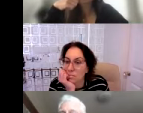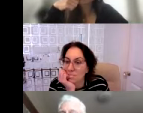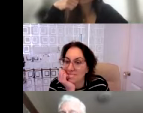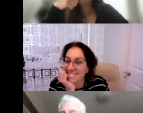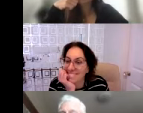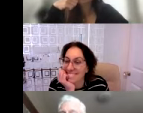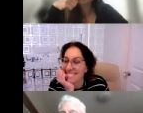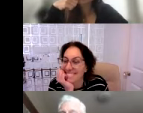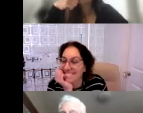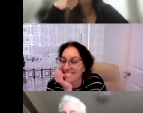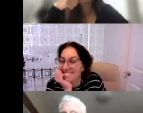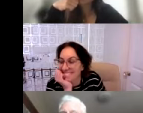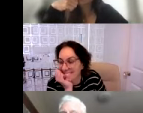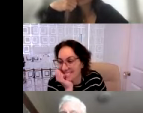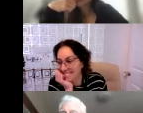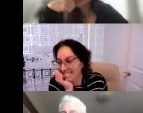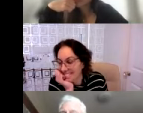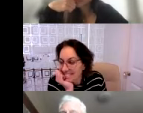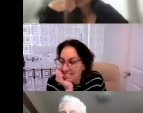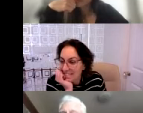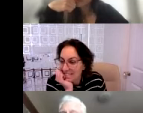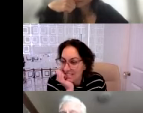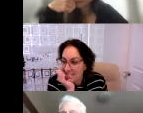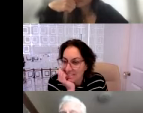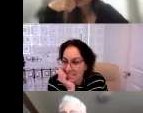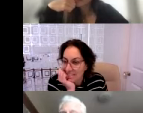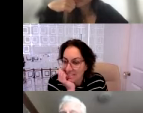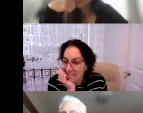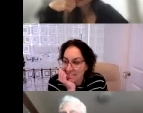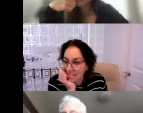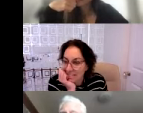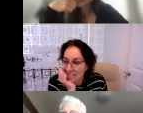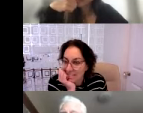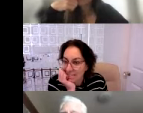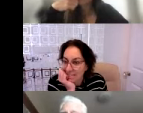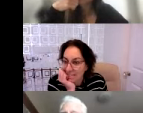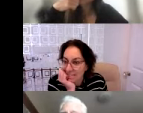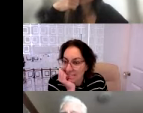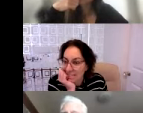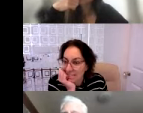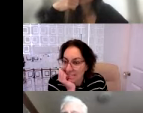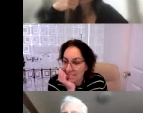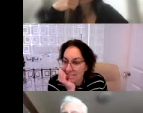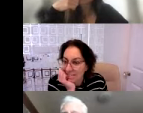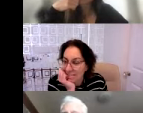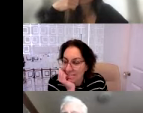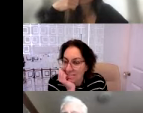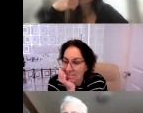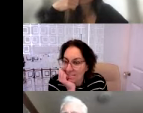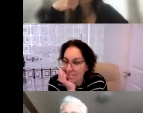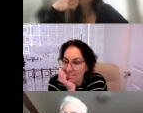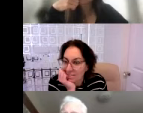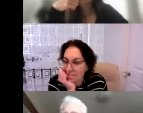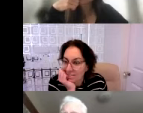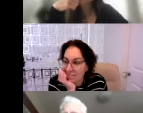of education to public school districts. So I don't want anyone to take